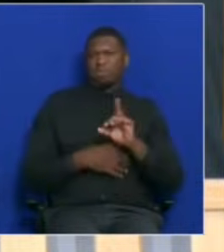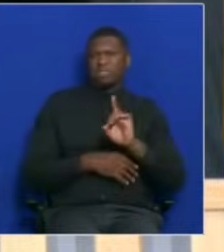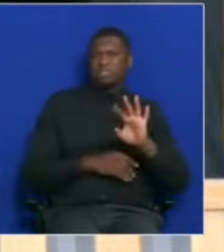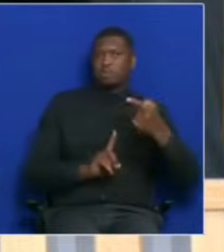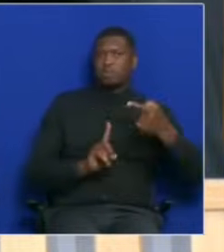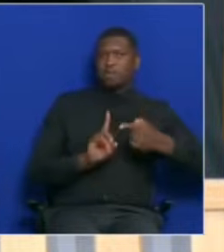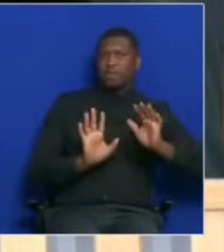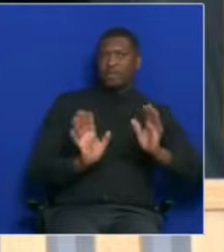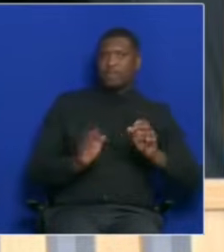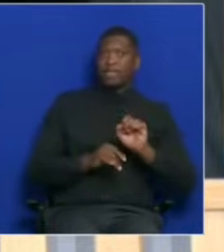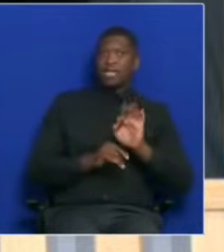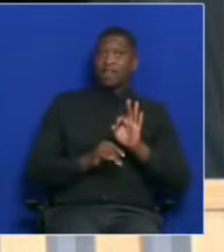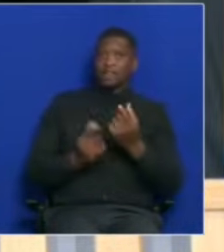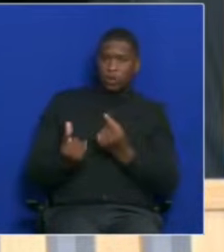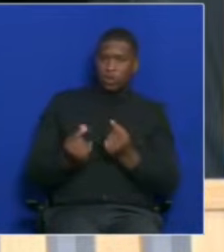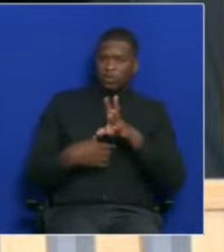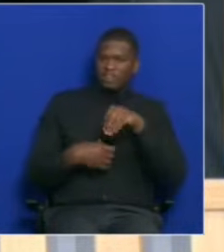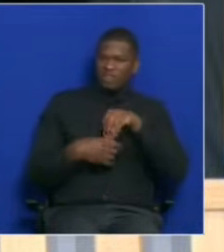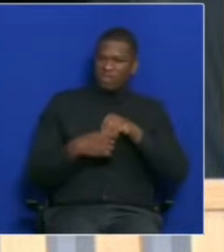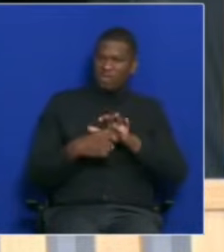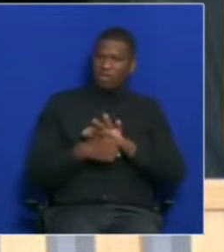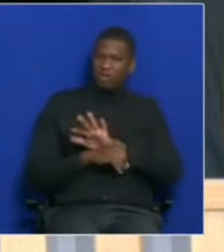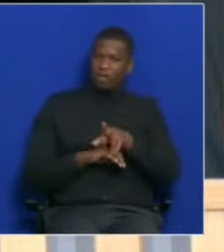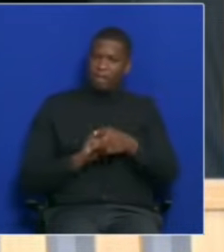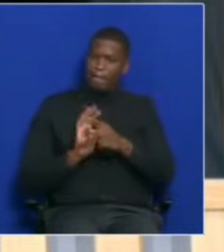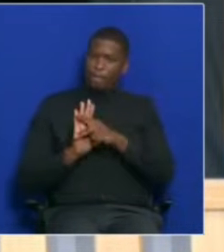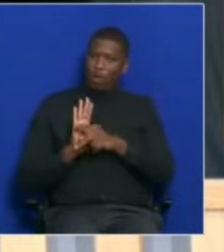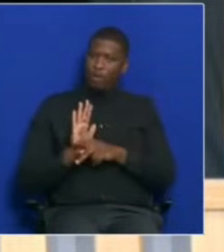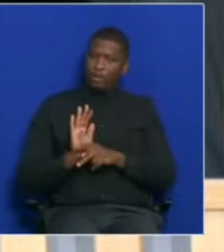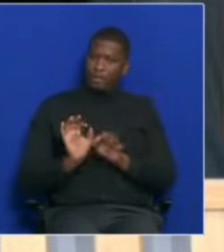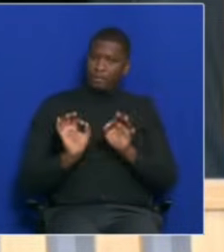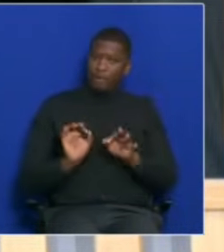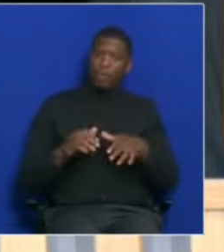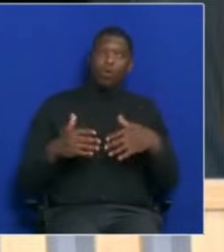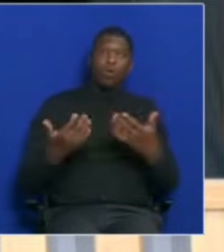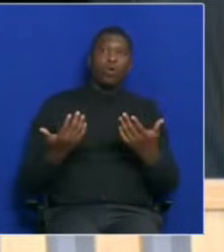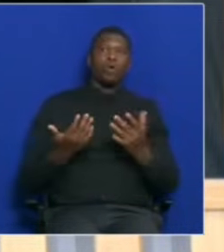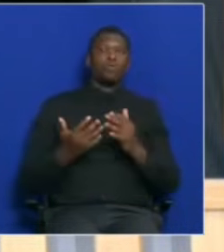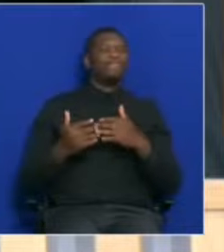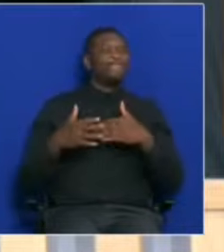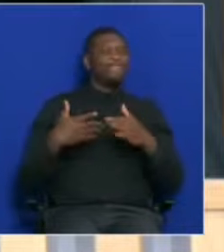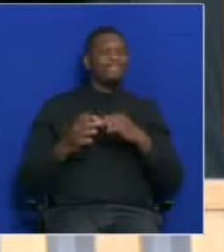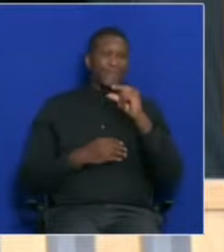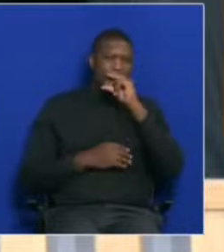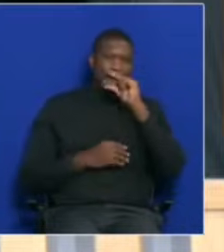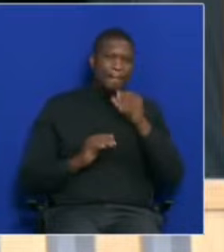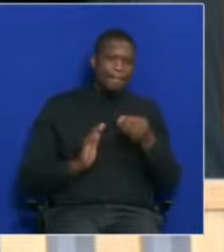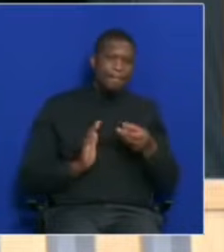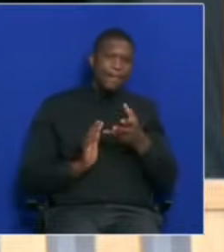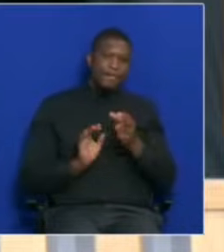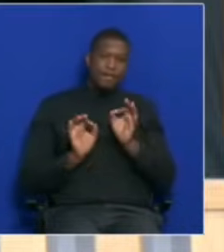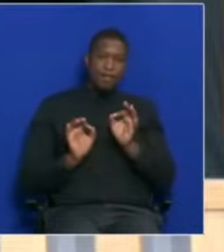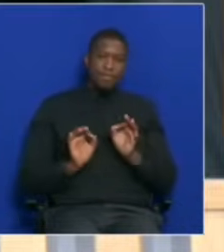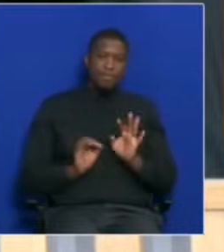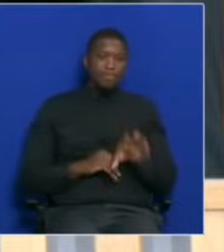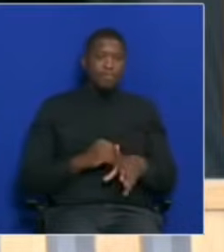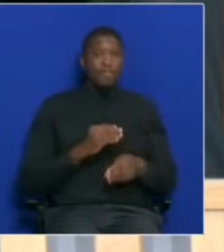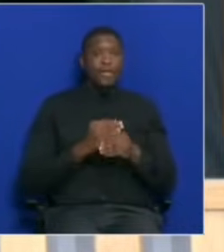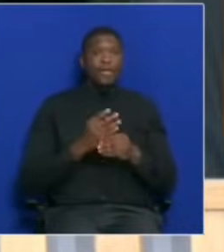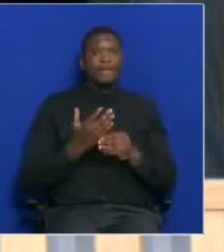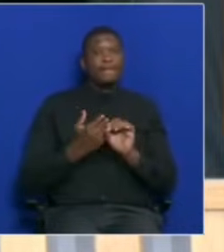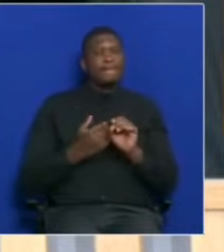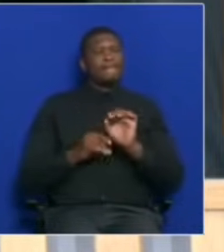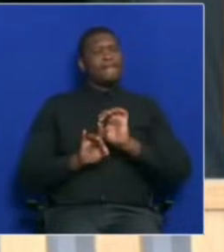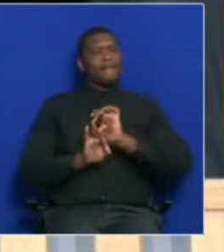it as part of your policy documents or protocols, whatever name you give it, and it's clear that